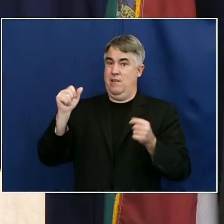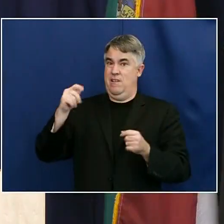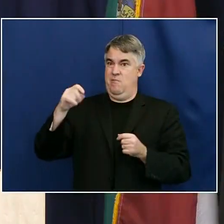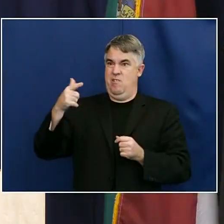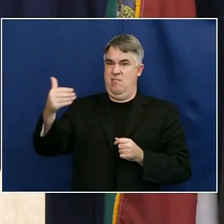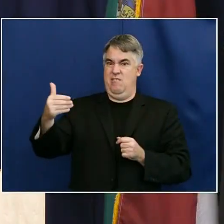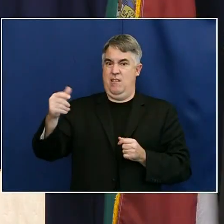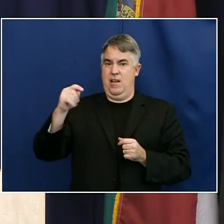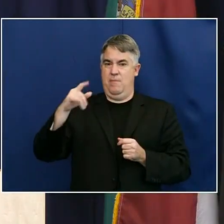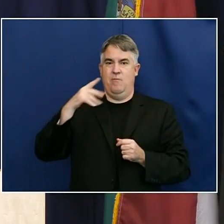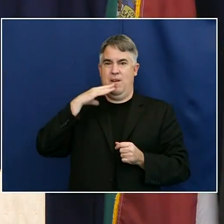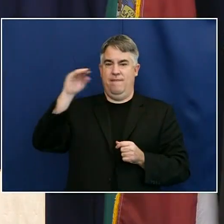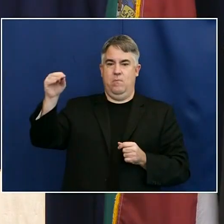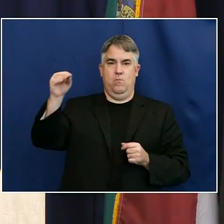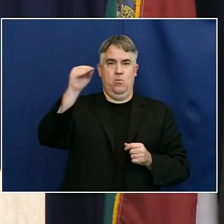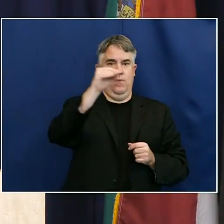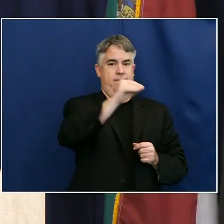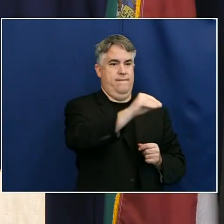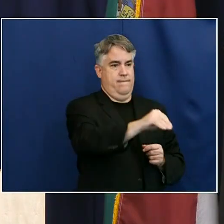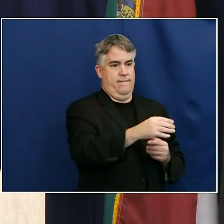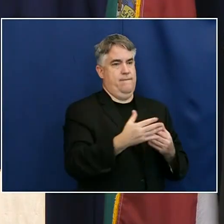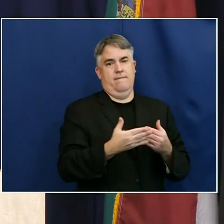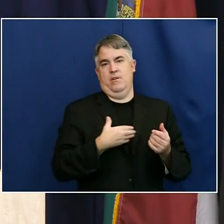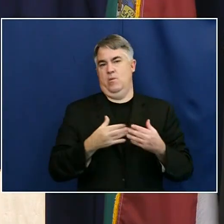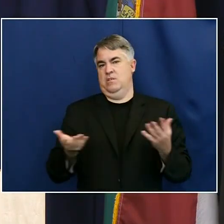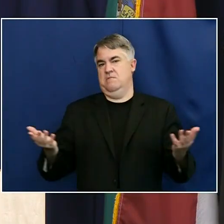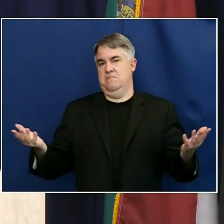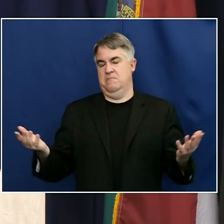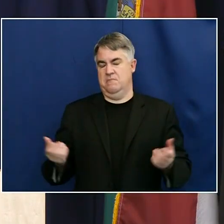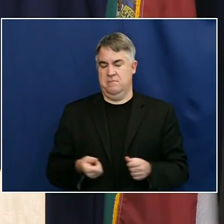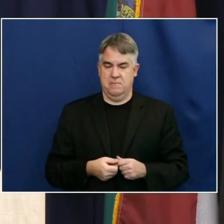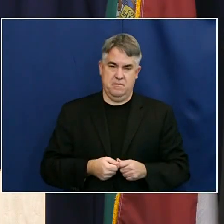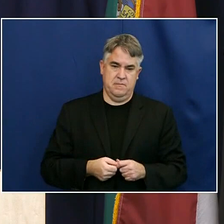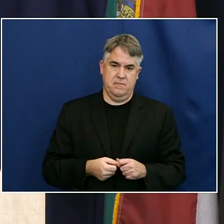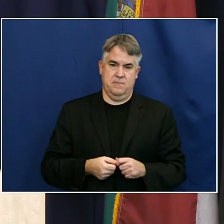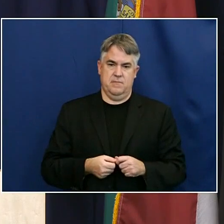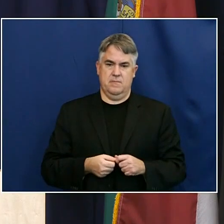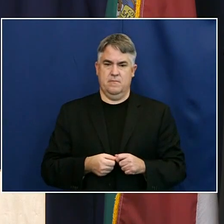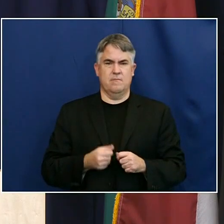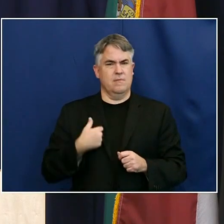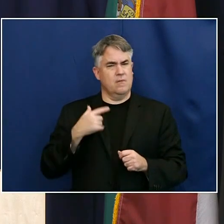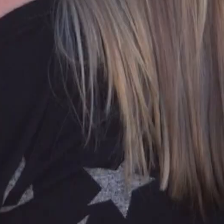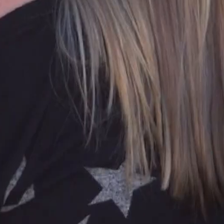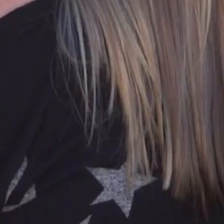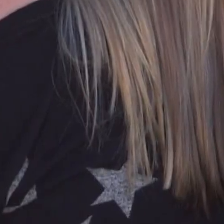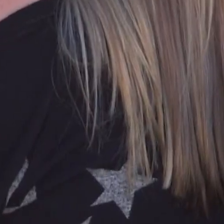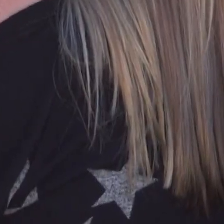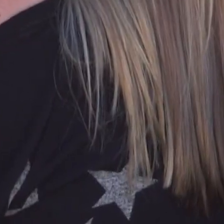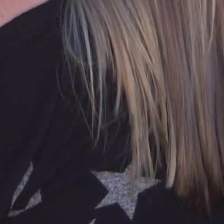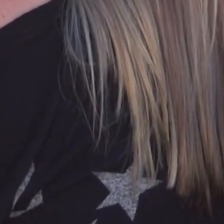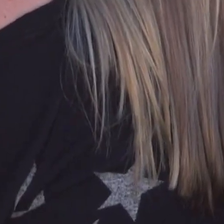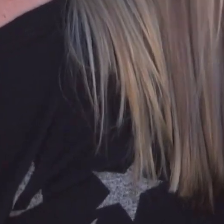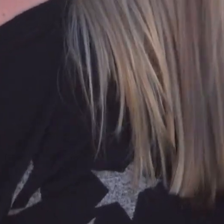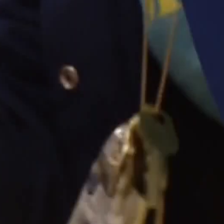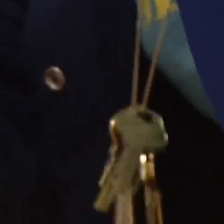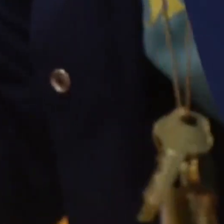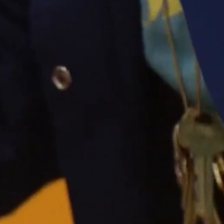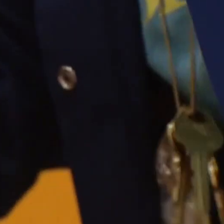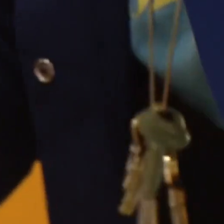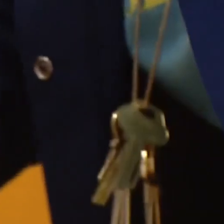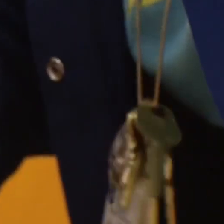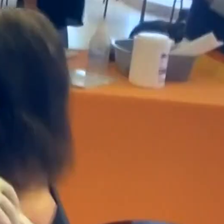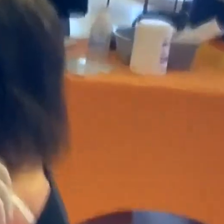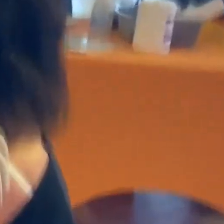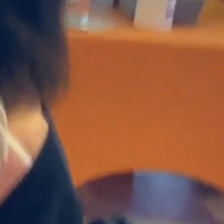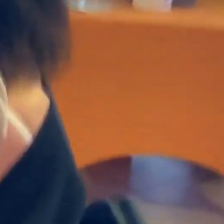I think there are efforts to try and stabilize and disperse a little bit, along with streamline. Some of that depends on us going into a